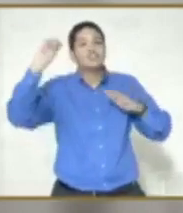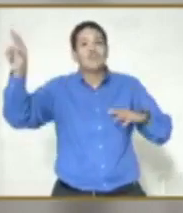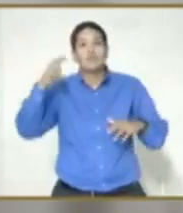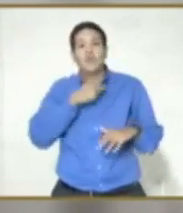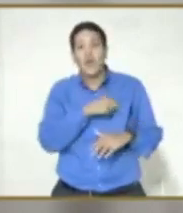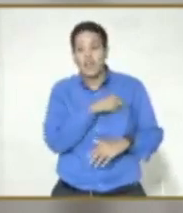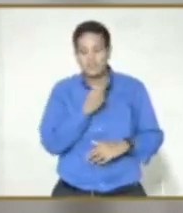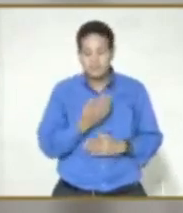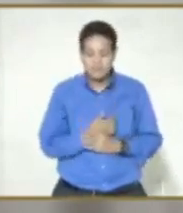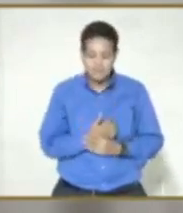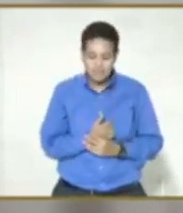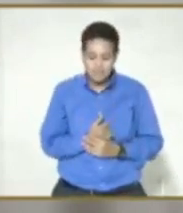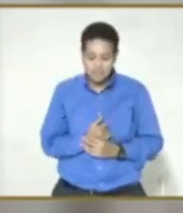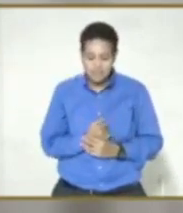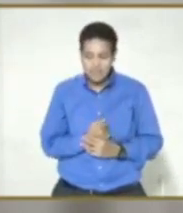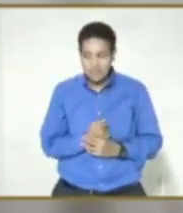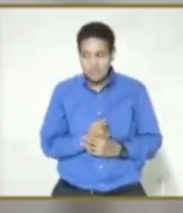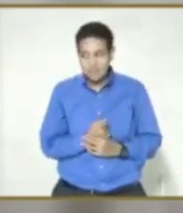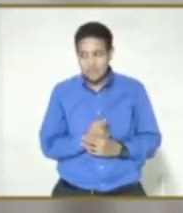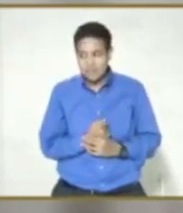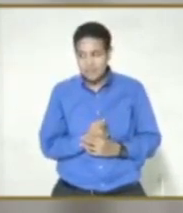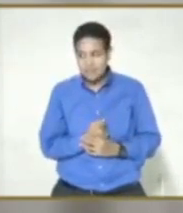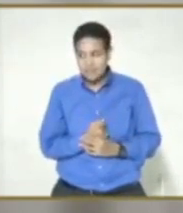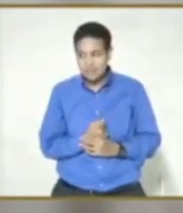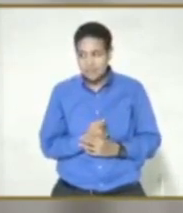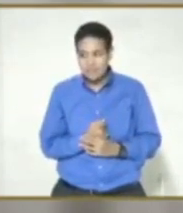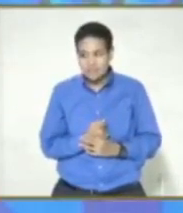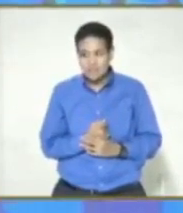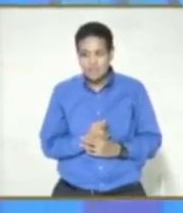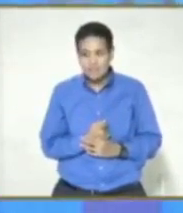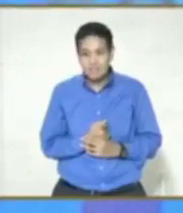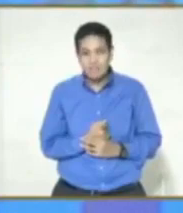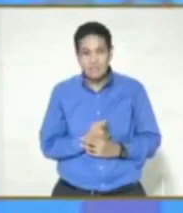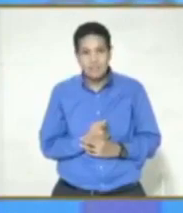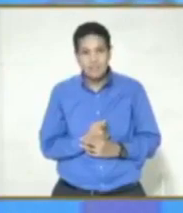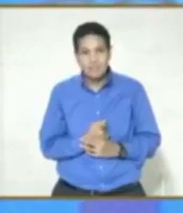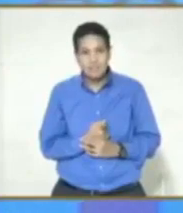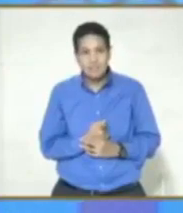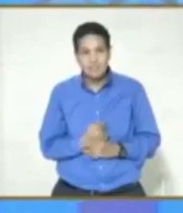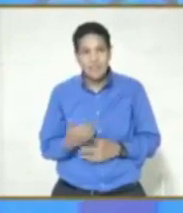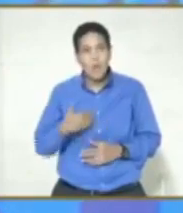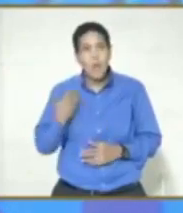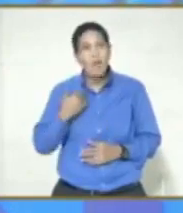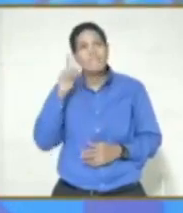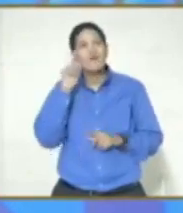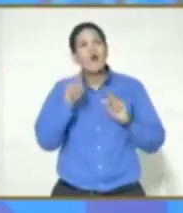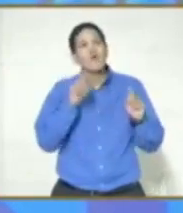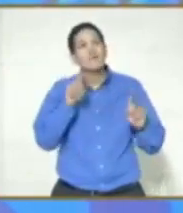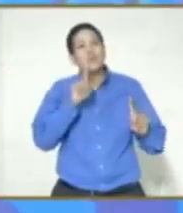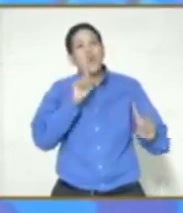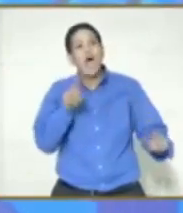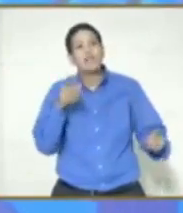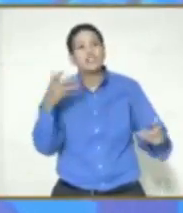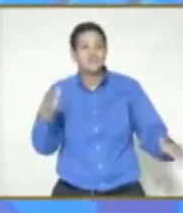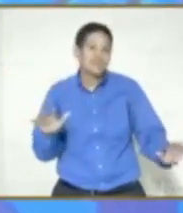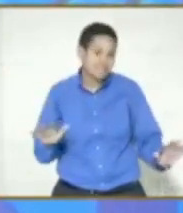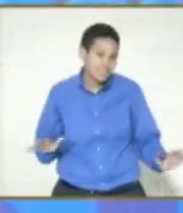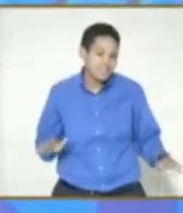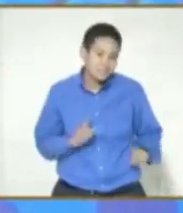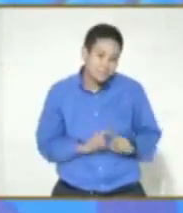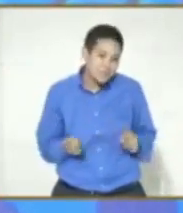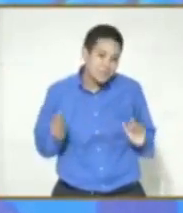You know, we're glad for the questions. We dealt with that earlier on. We have